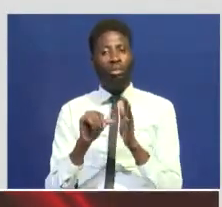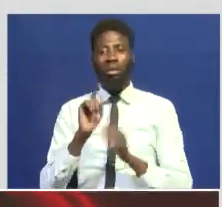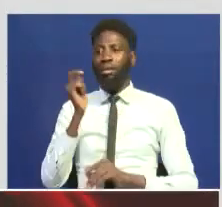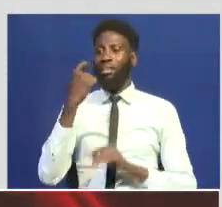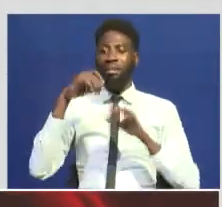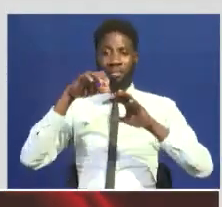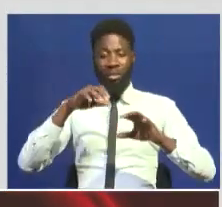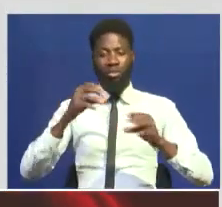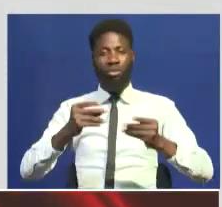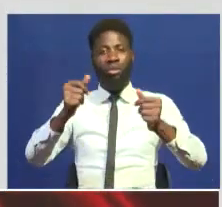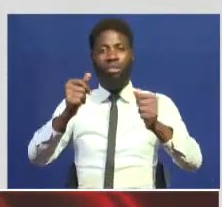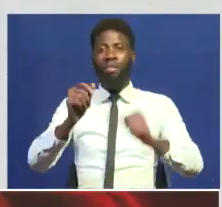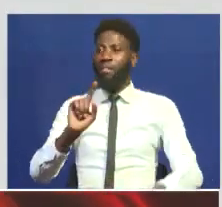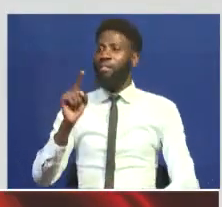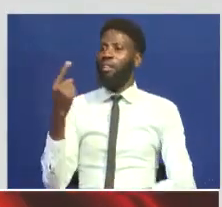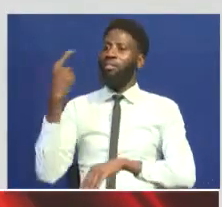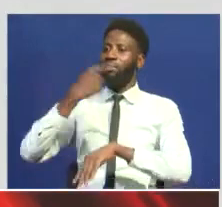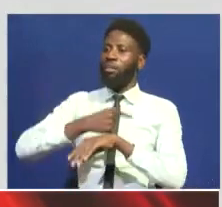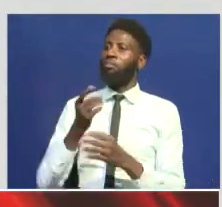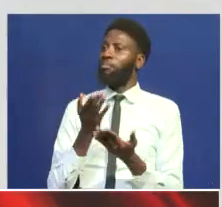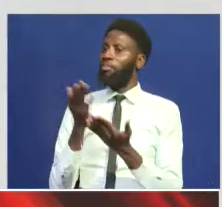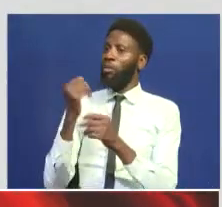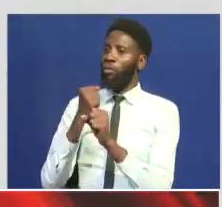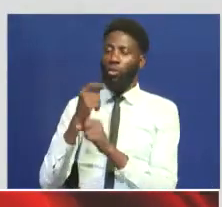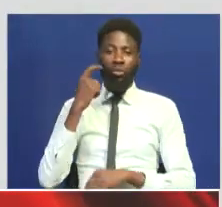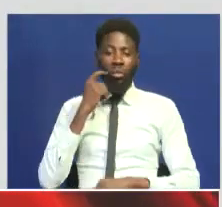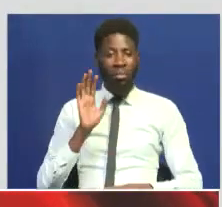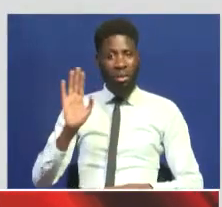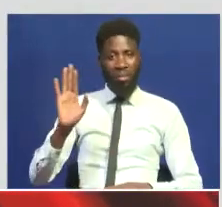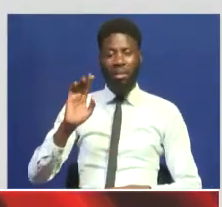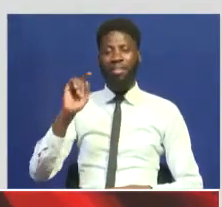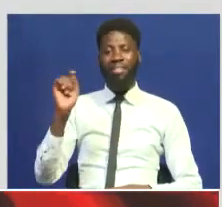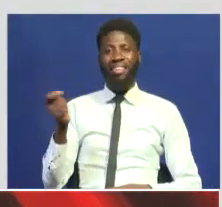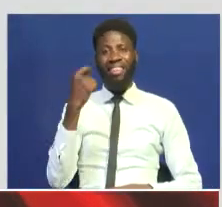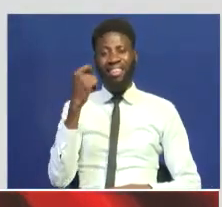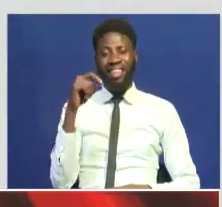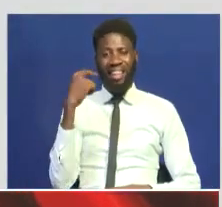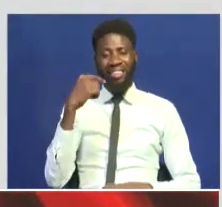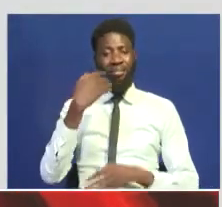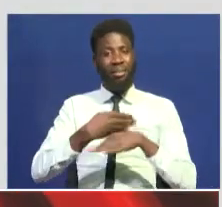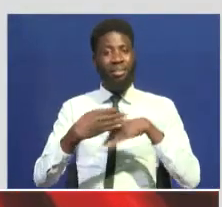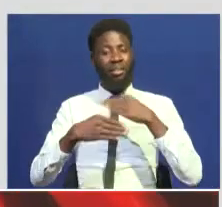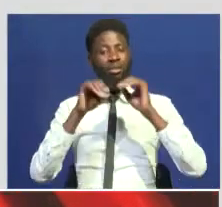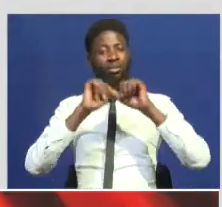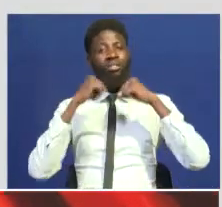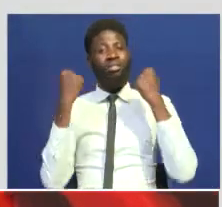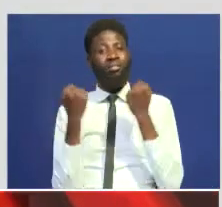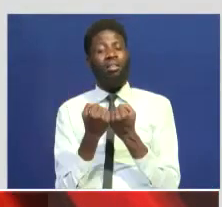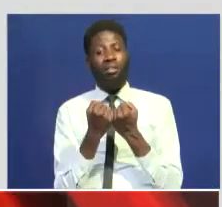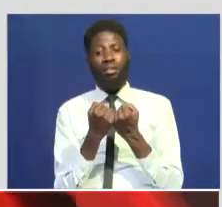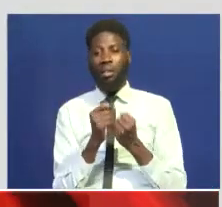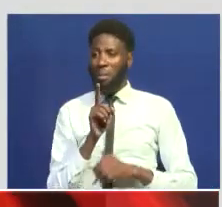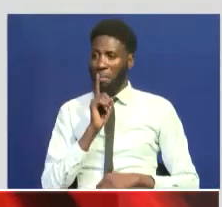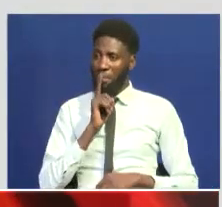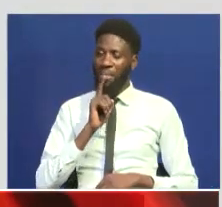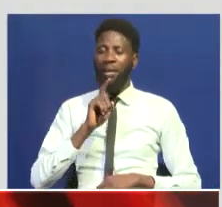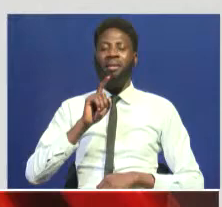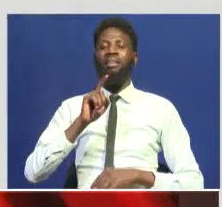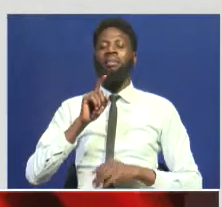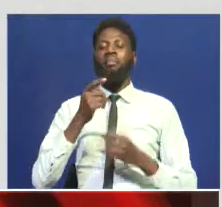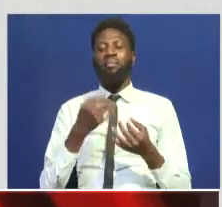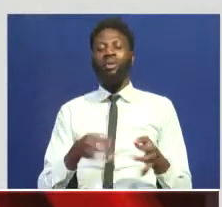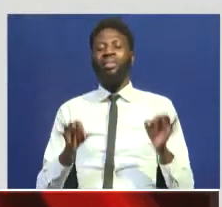at the day one workshop organized by the Kenya Green Building Society, who stressed the importance of building green